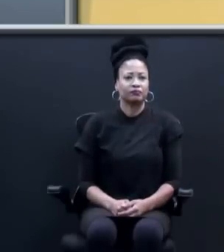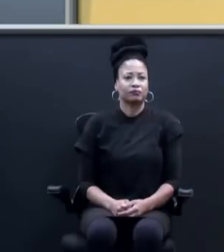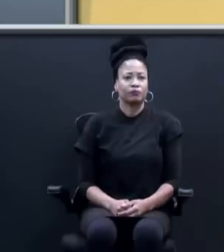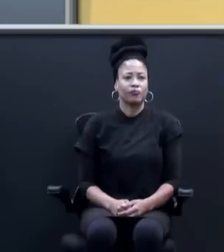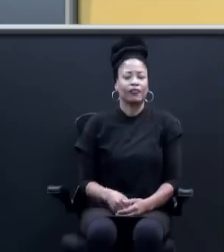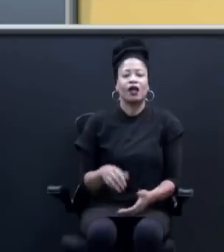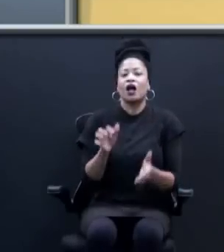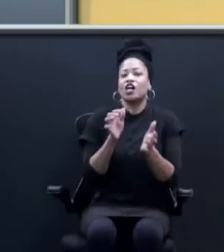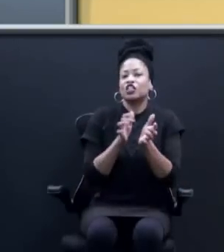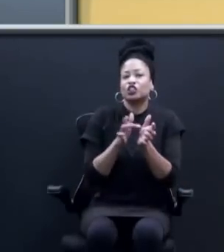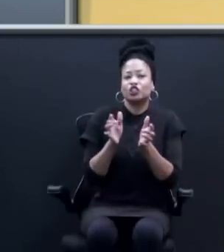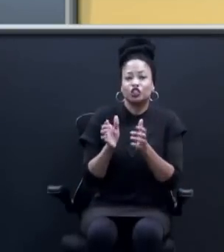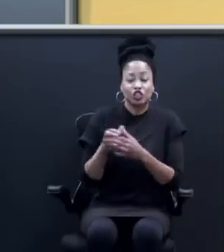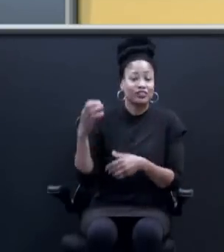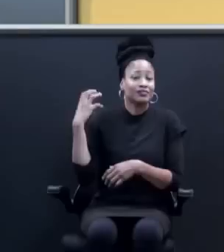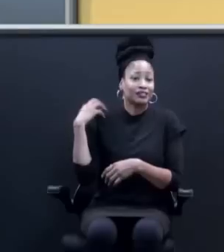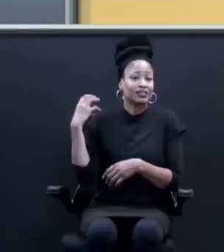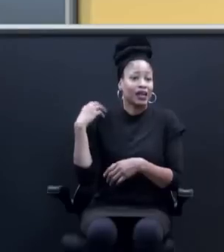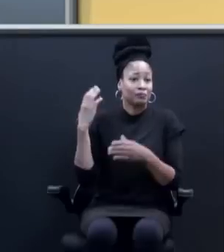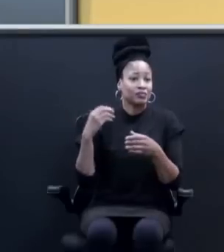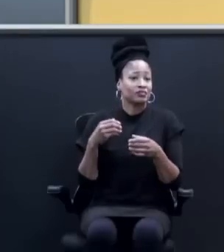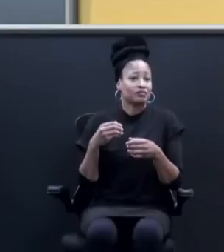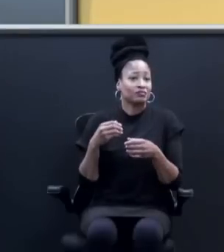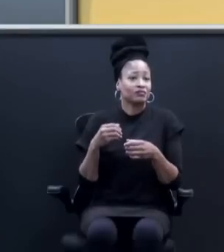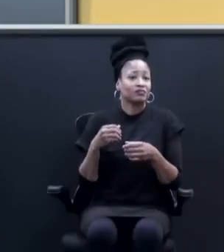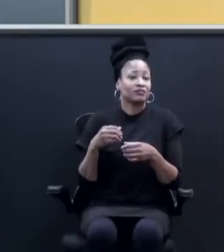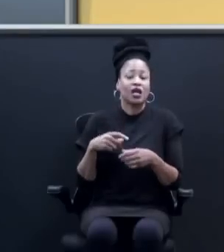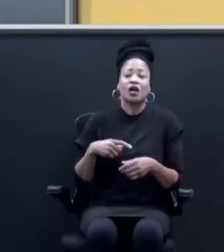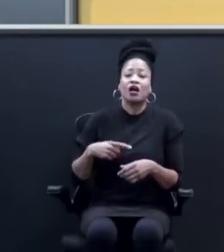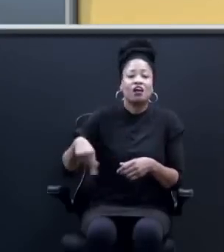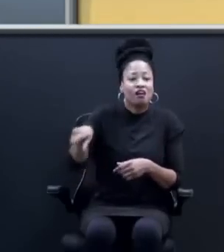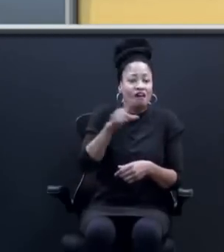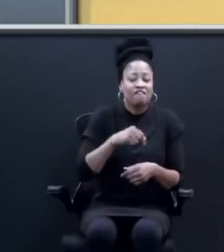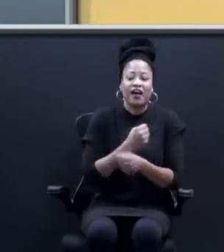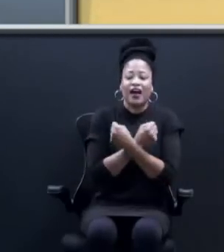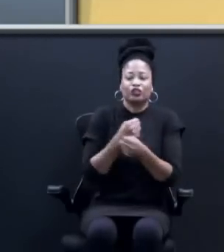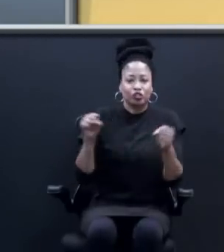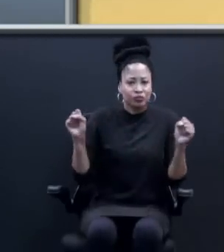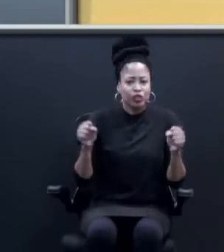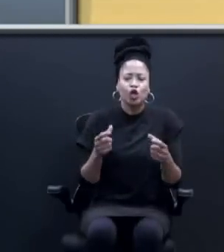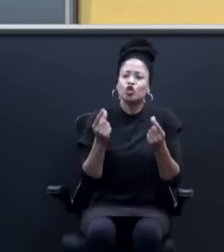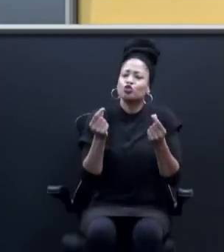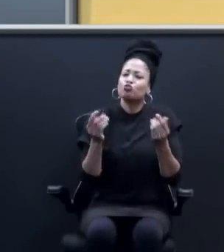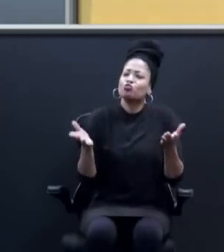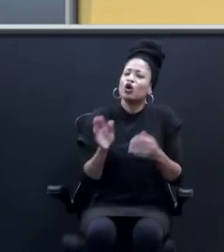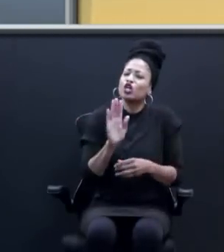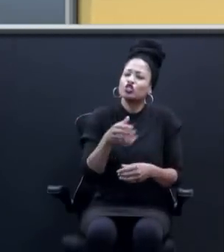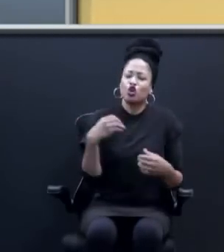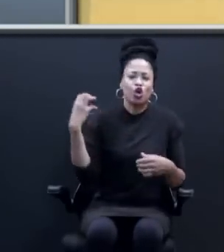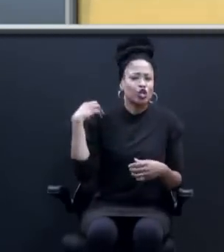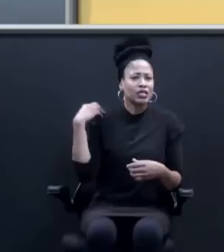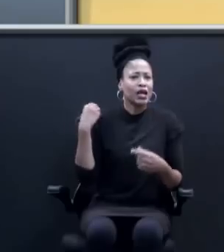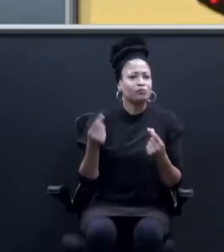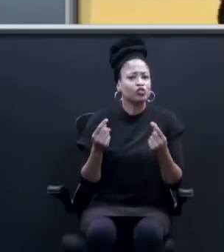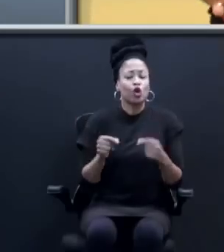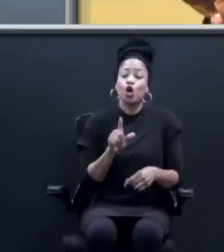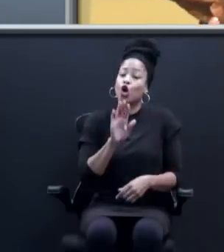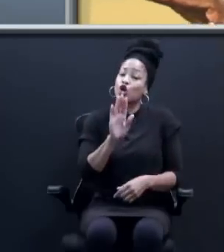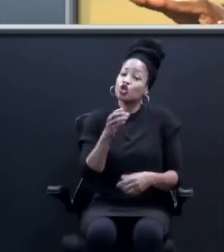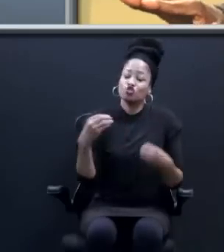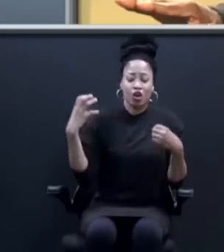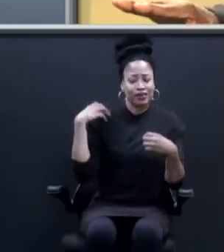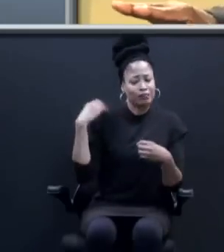Because Jesus is the captain of our salvation. So what you do what your captain do. Your captain, all of them got up and